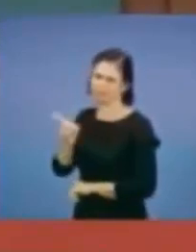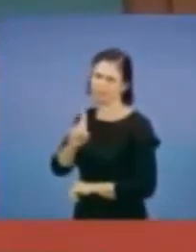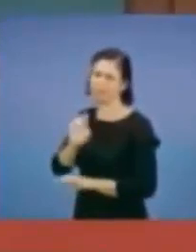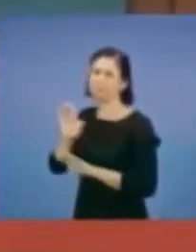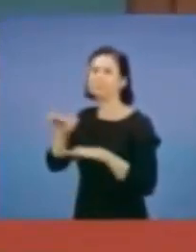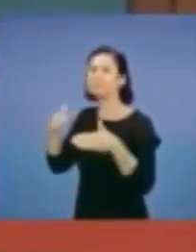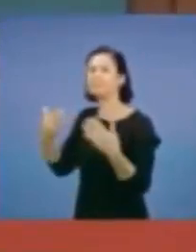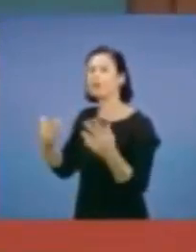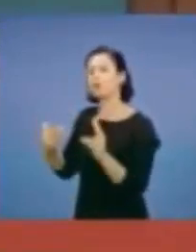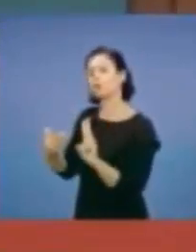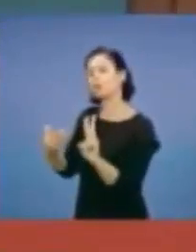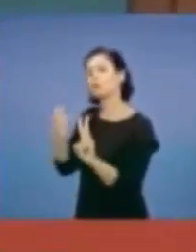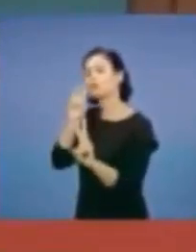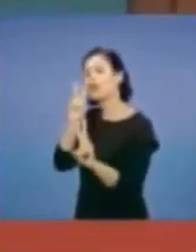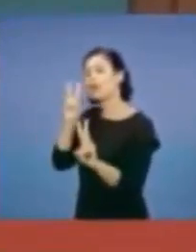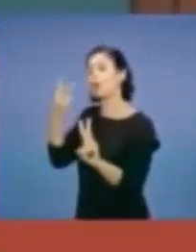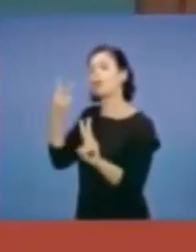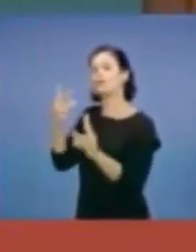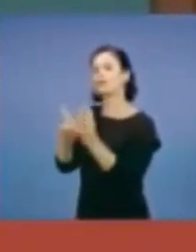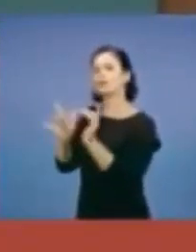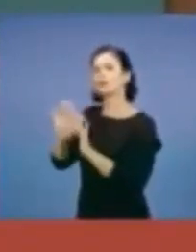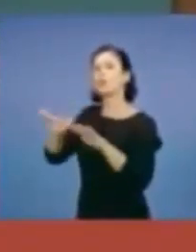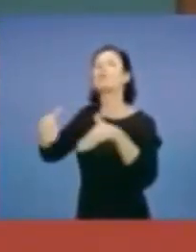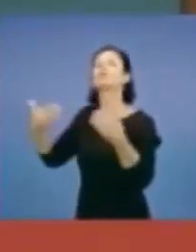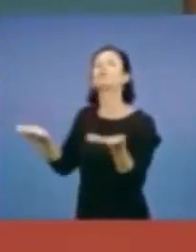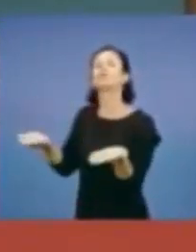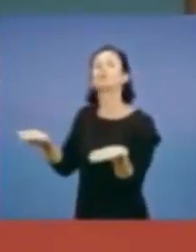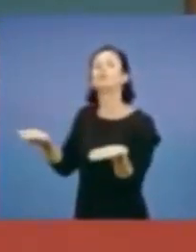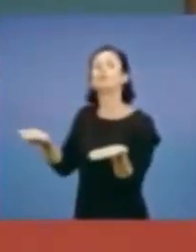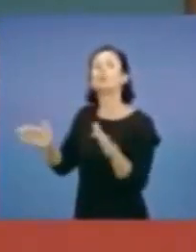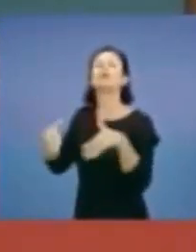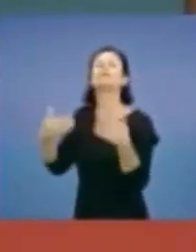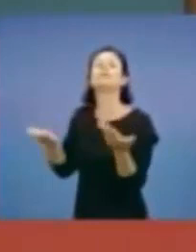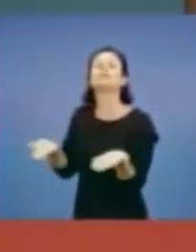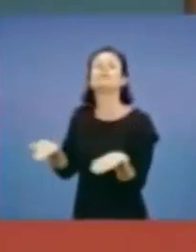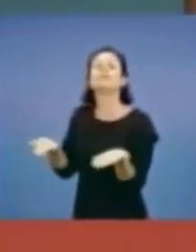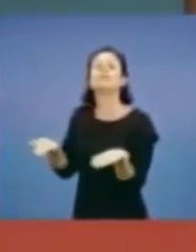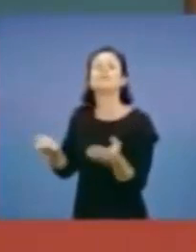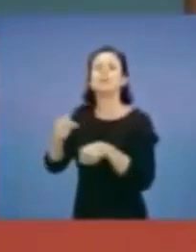Jesus. And they recognized Jesus when?